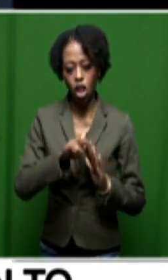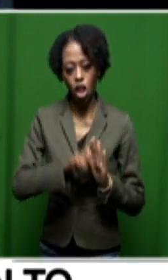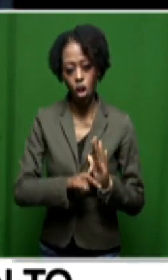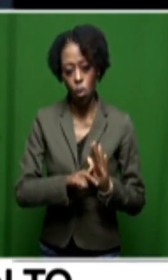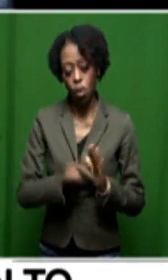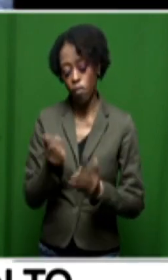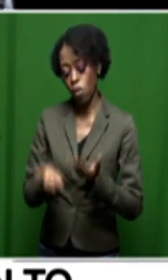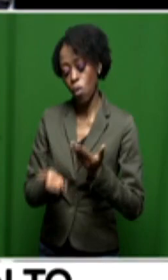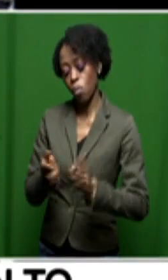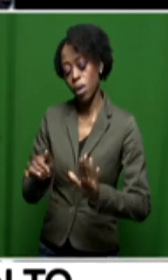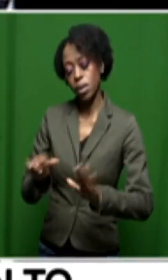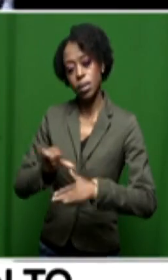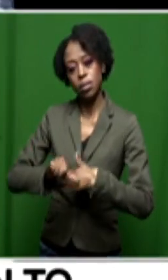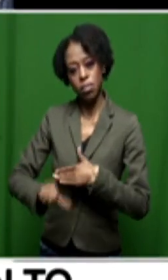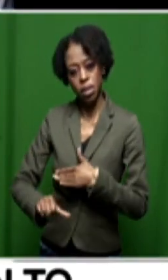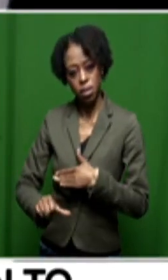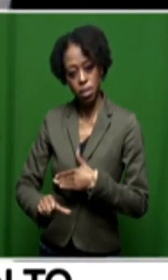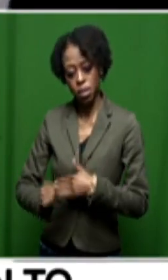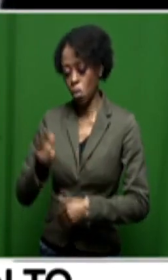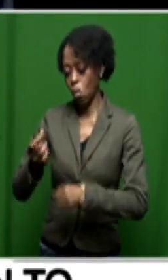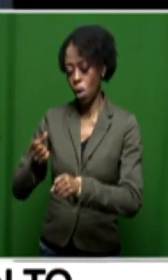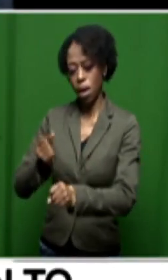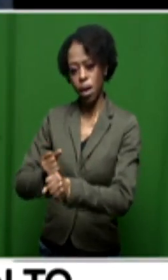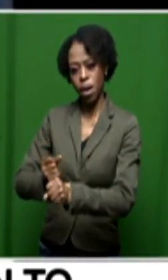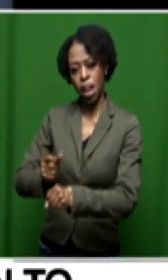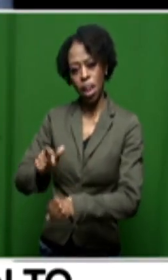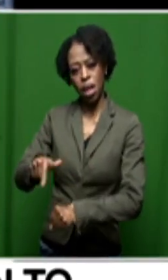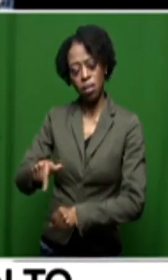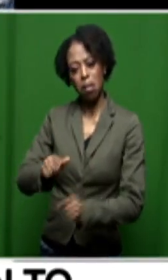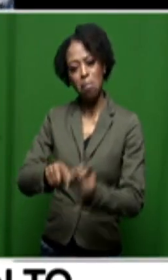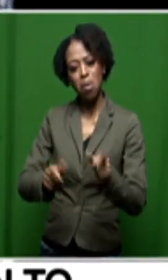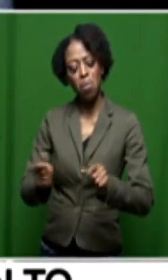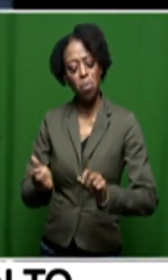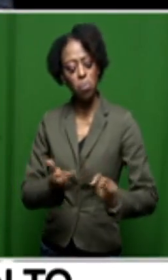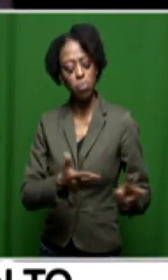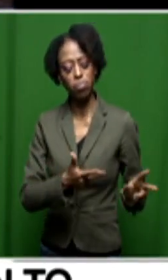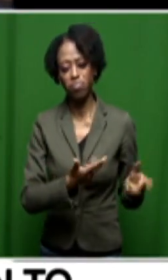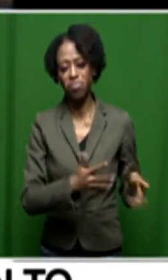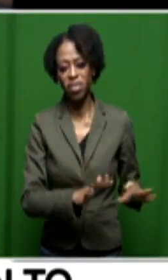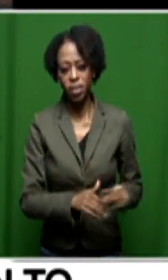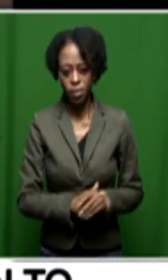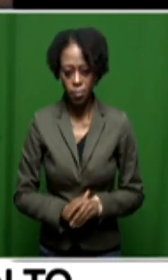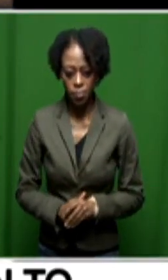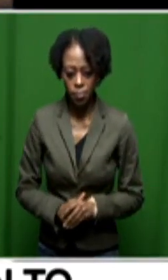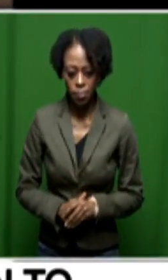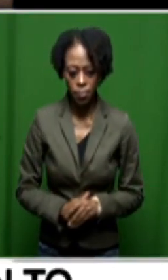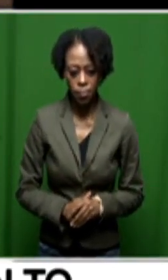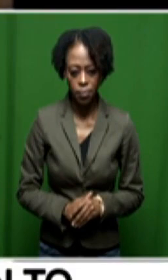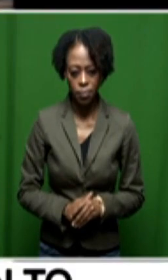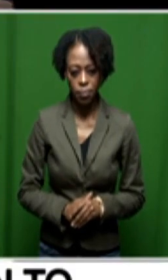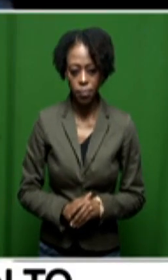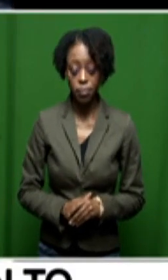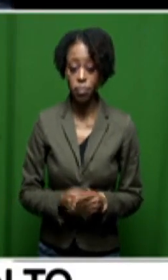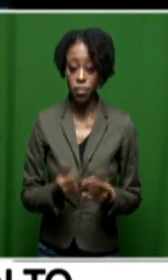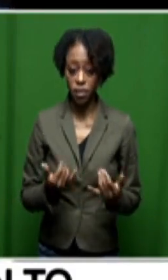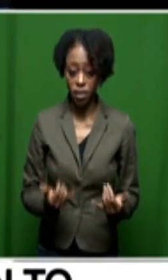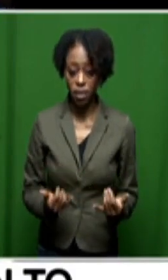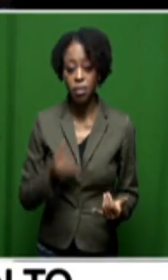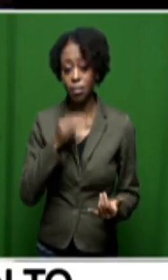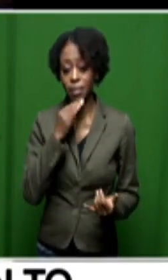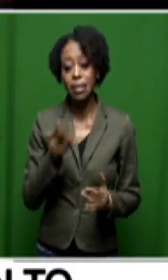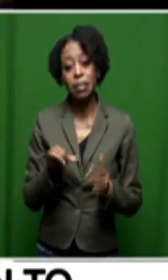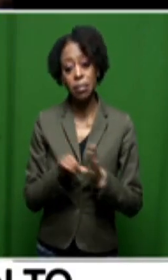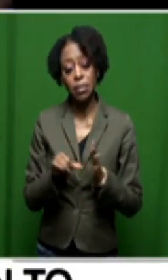at 6 months. Mm. And by a year, you find people actually forgetting to take the vaccines. Yeah. Now, this is a